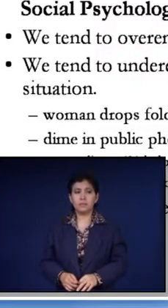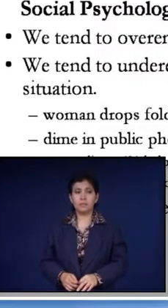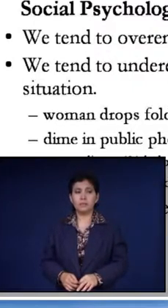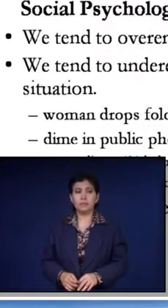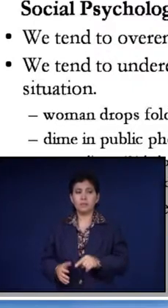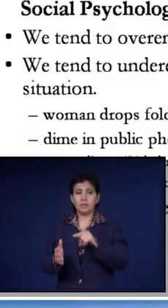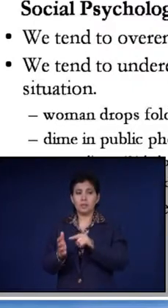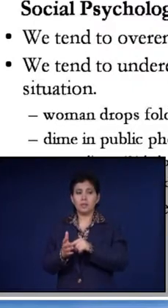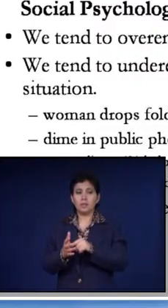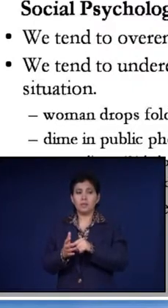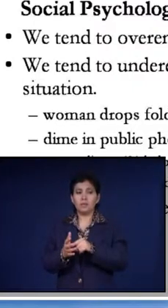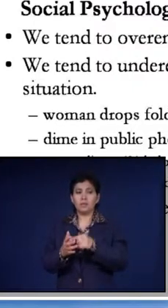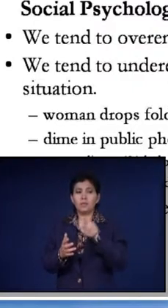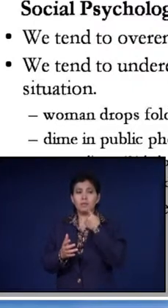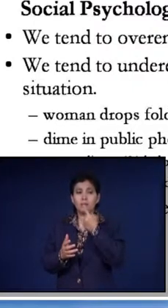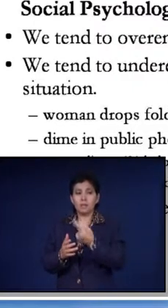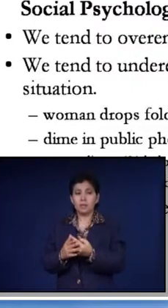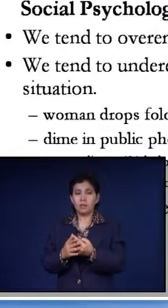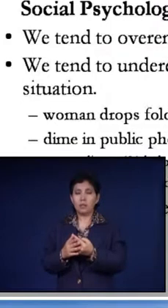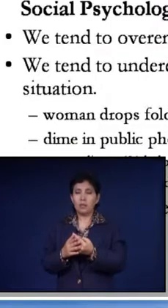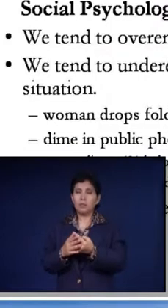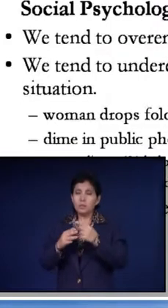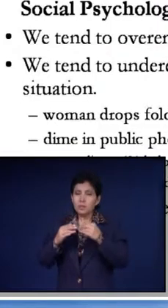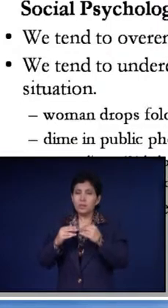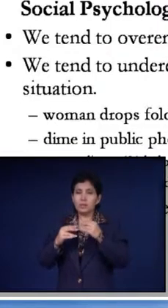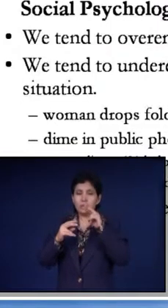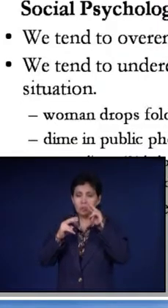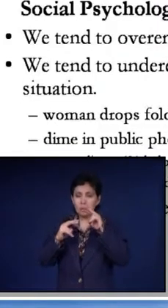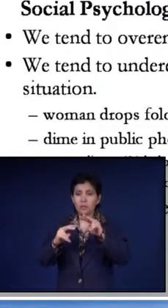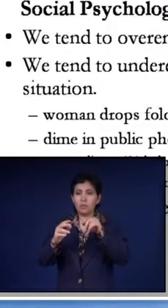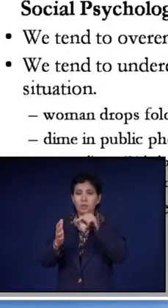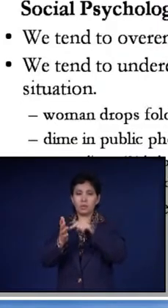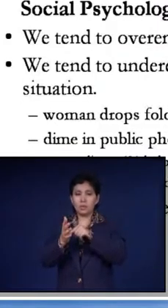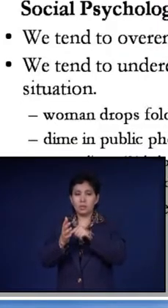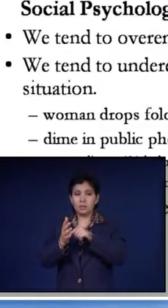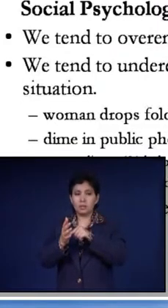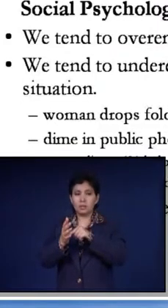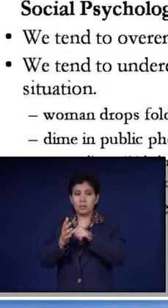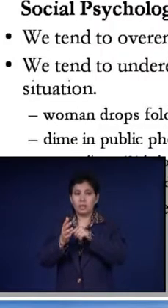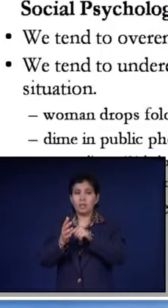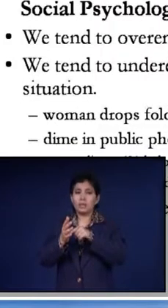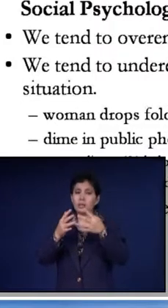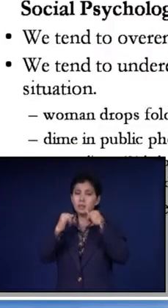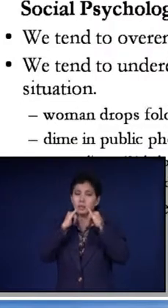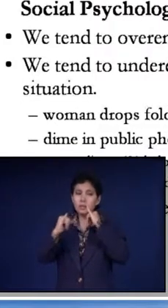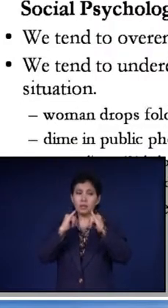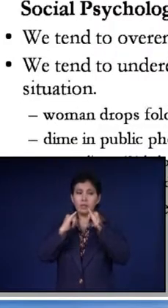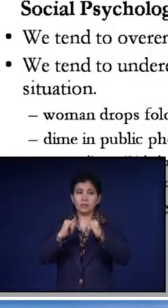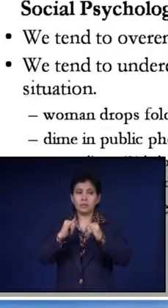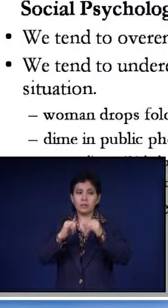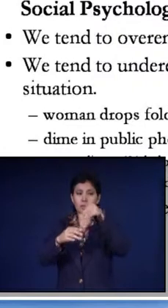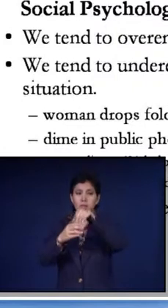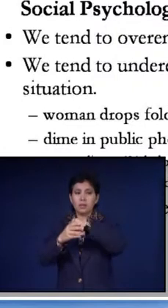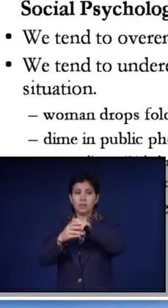Next one, we tend to underestimate the power of the situation. Situation, in fact, they have the